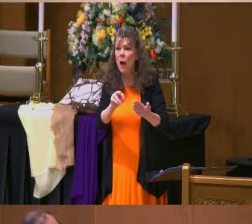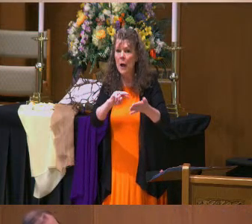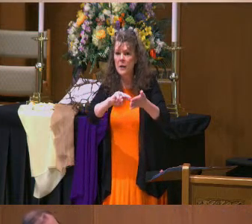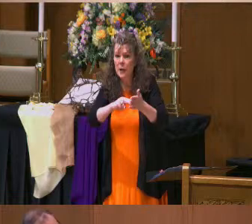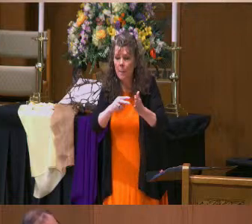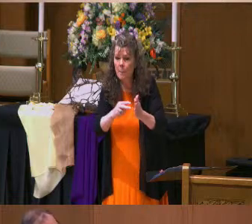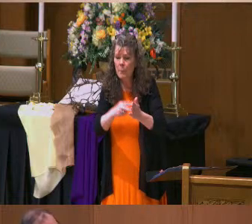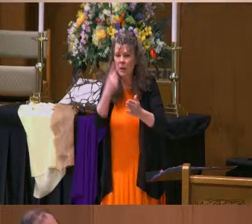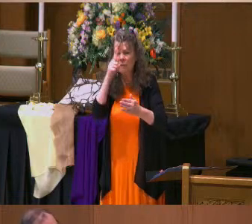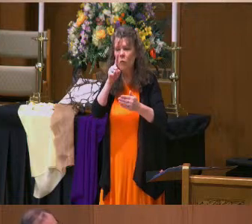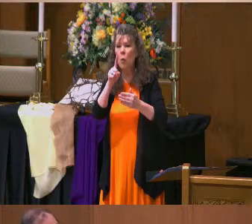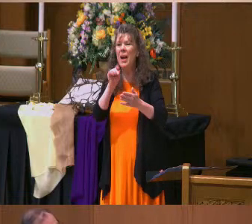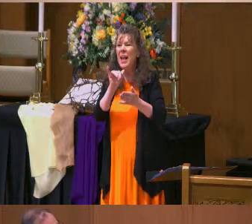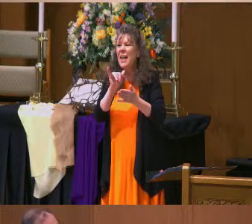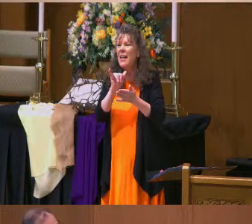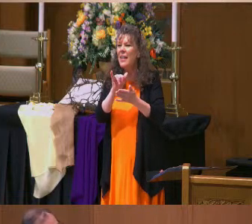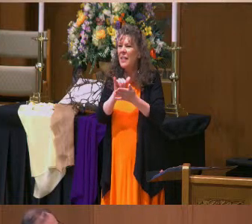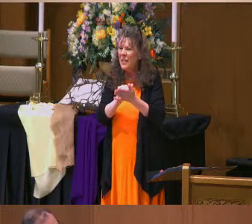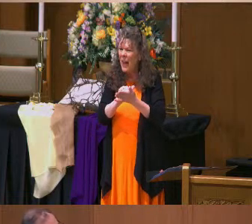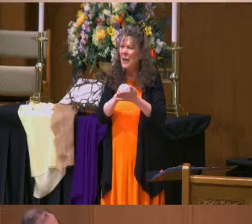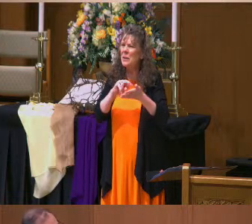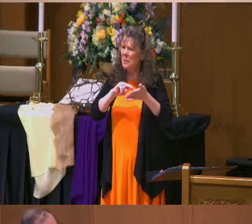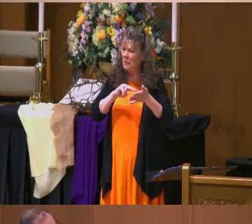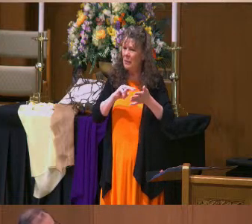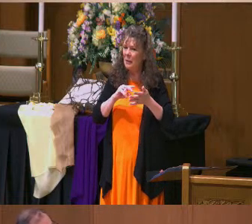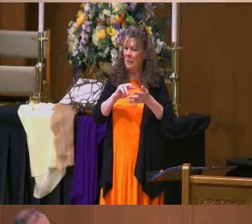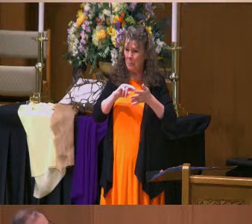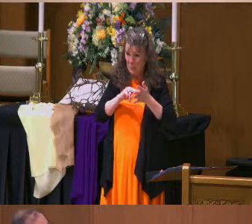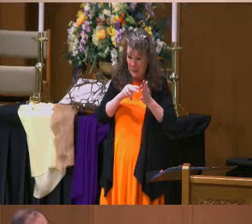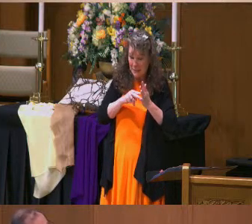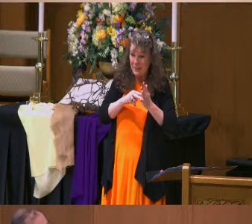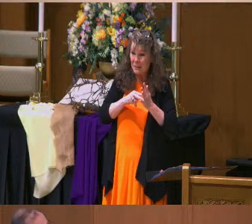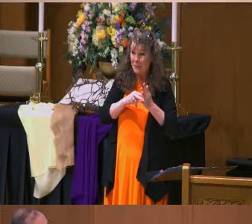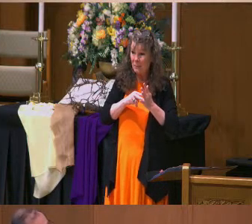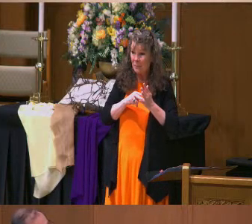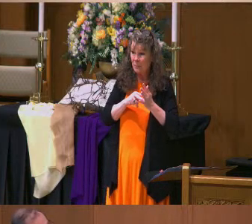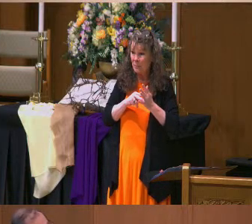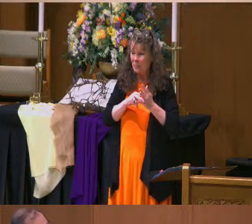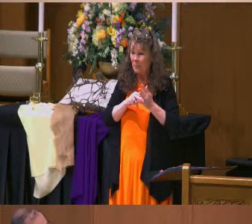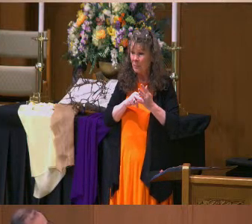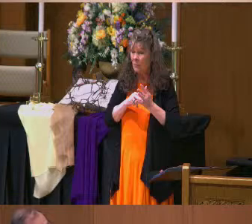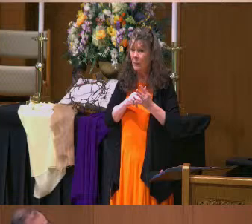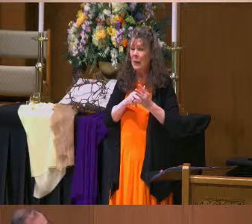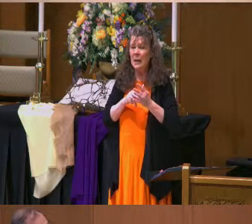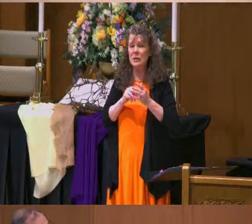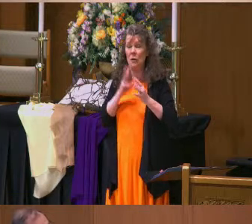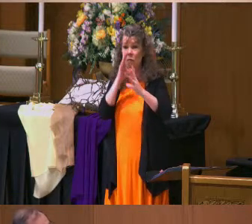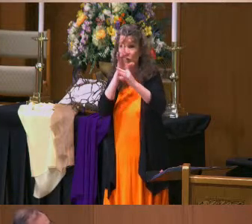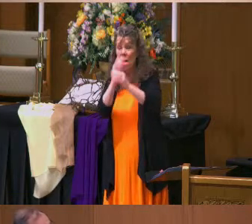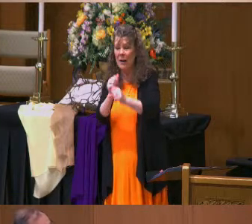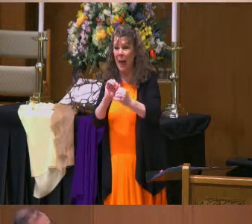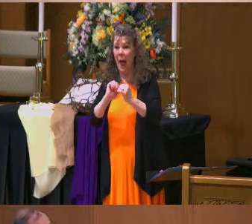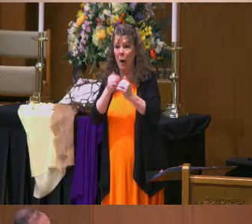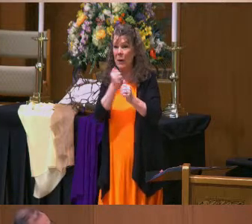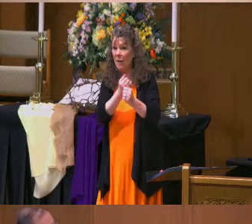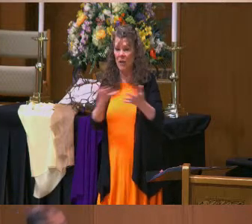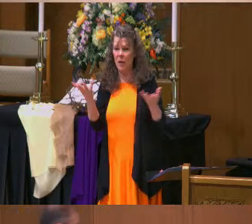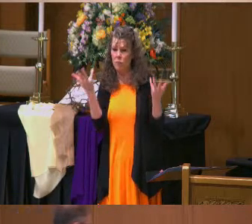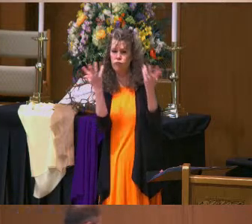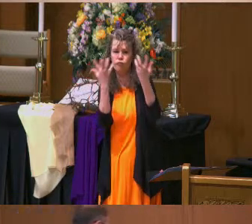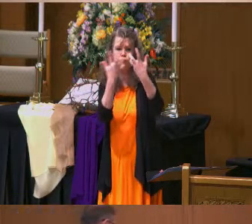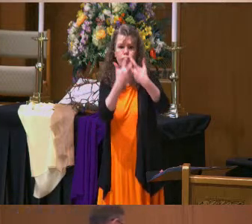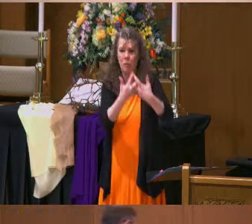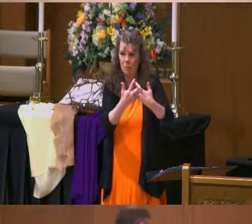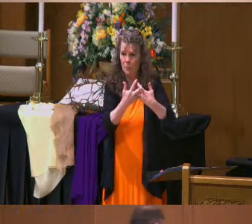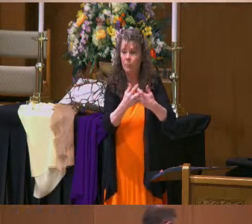meaning of what this truly says. It is quite fascinating how everything gets tied together in these verses.